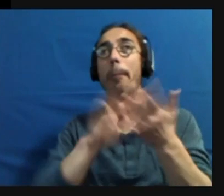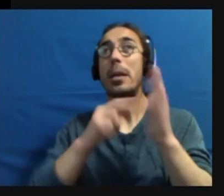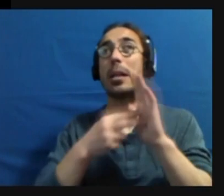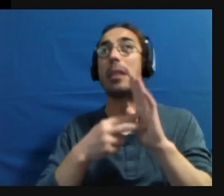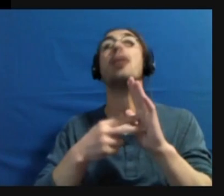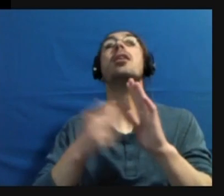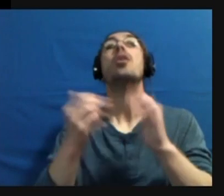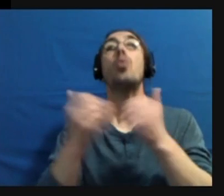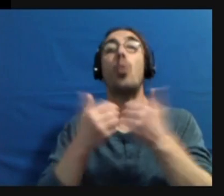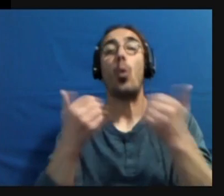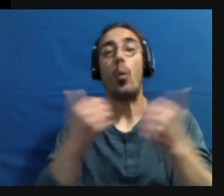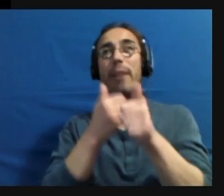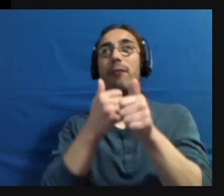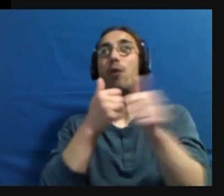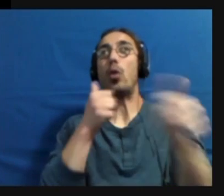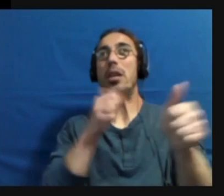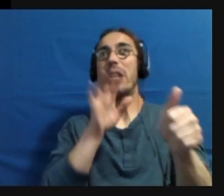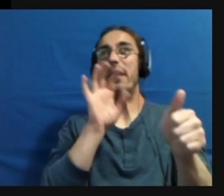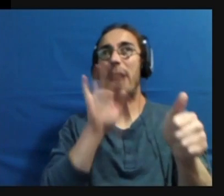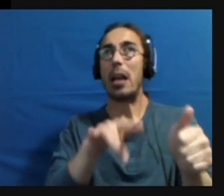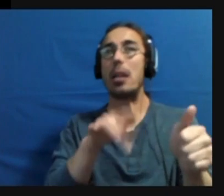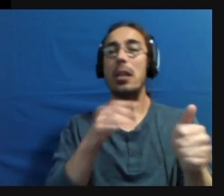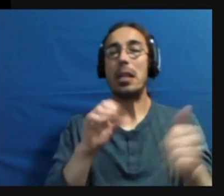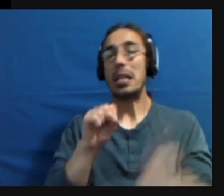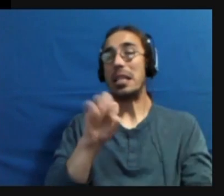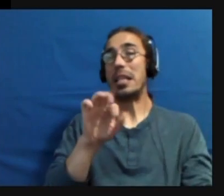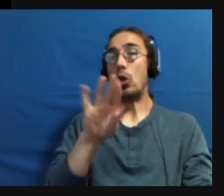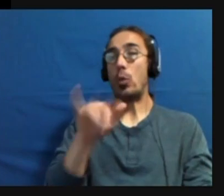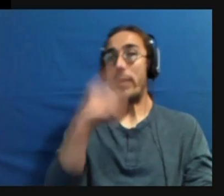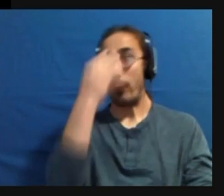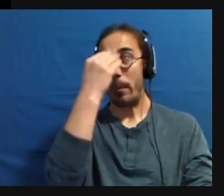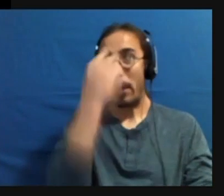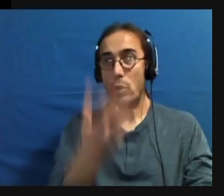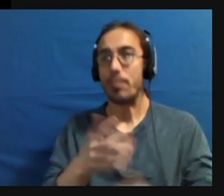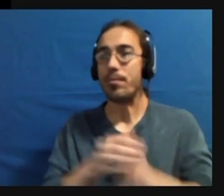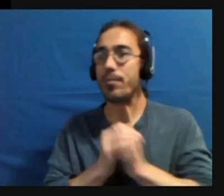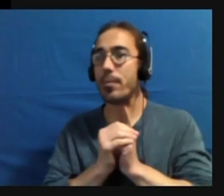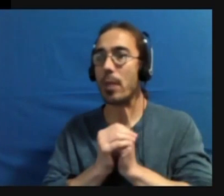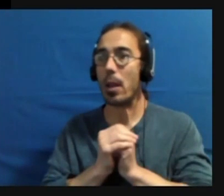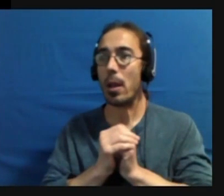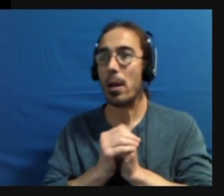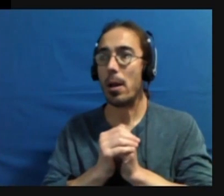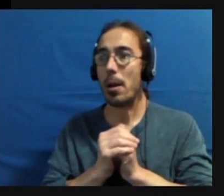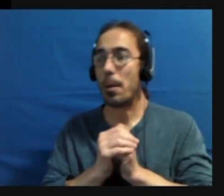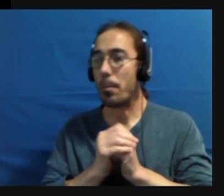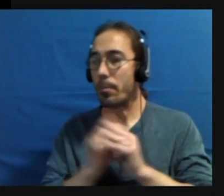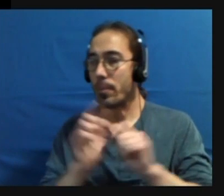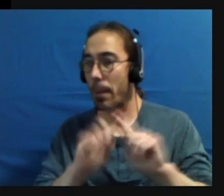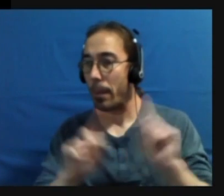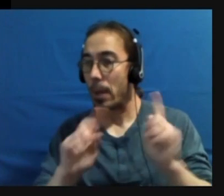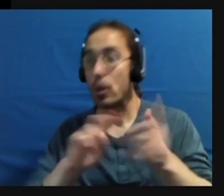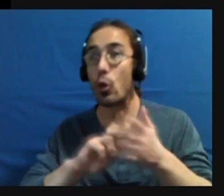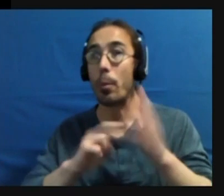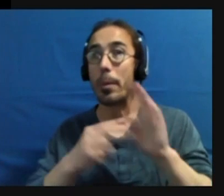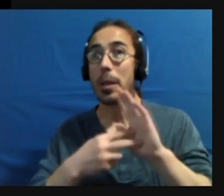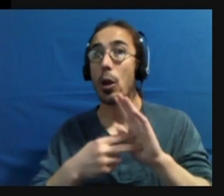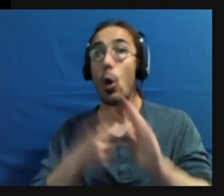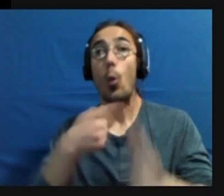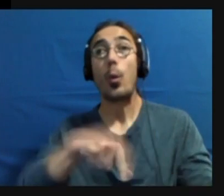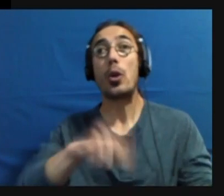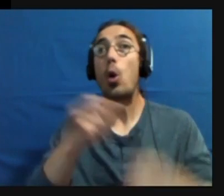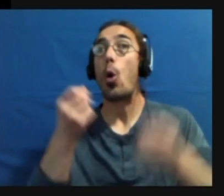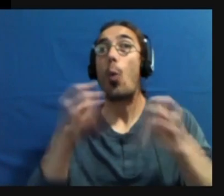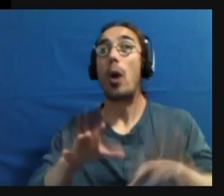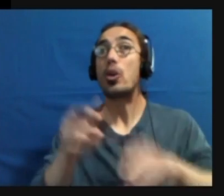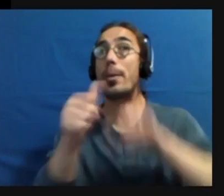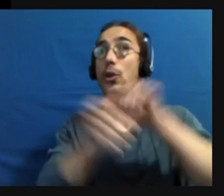we are avoiding that sensory information. But it is not necessarily that we don't want to be